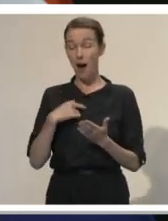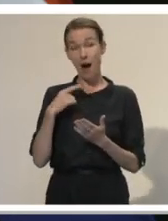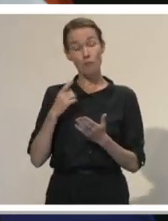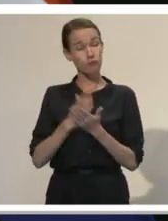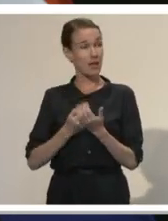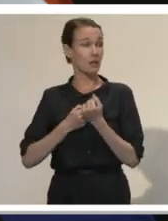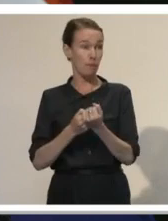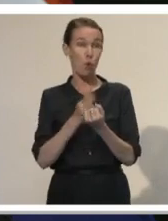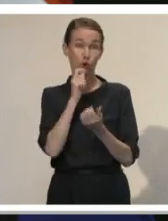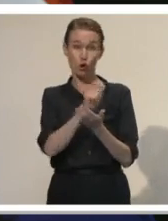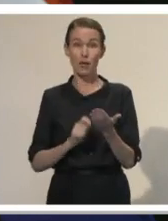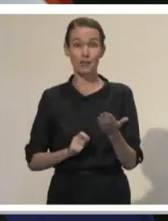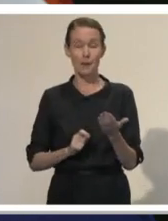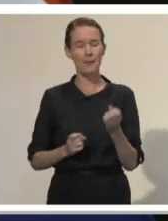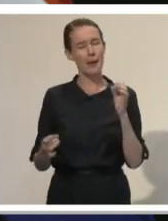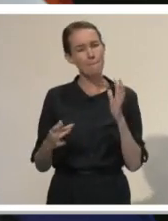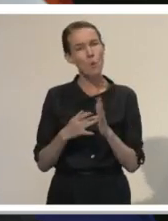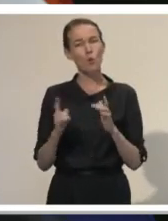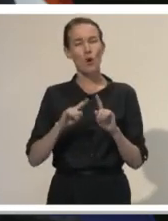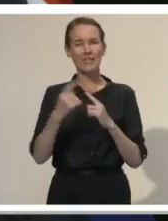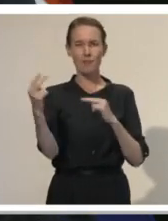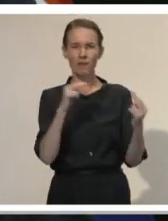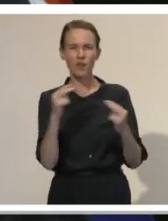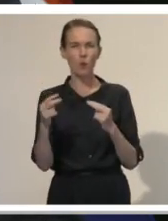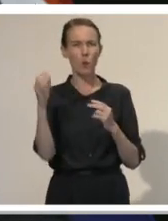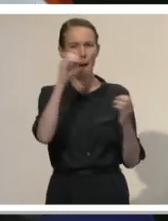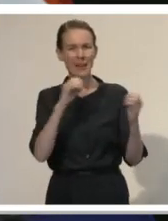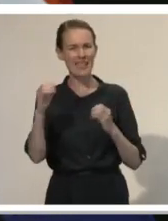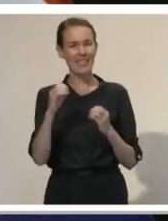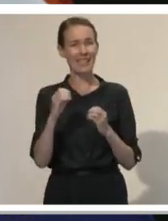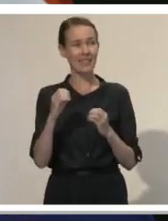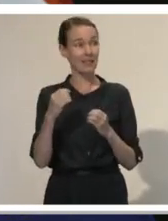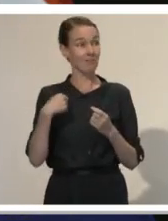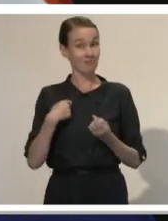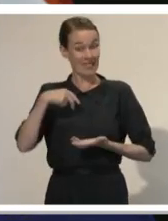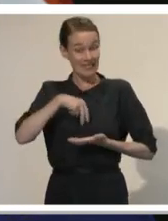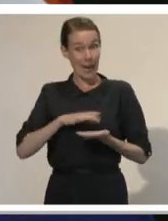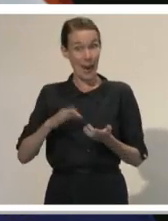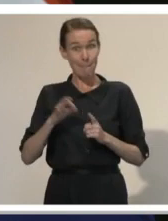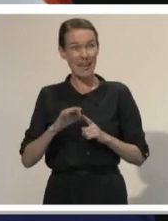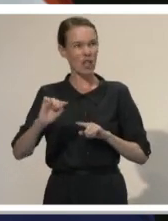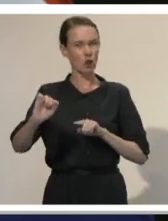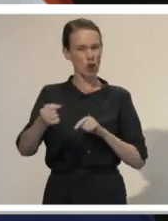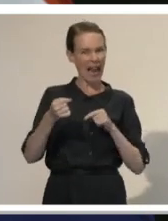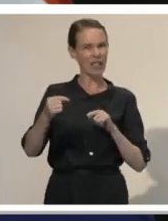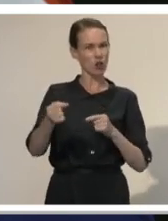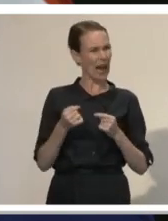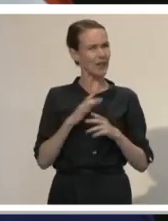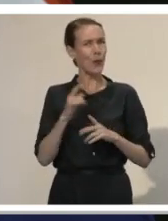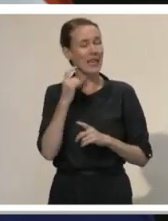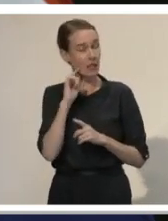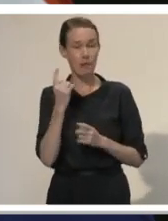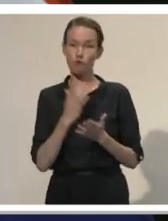Zealand. We might not like getting harassed standing here all the time, but it's an important part of the democratic